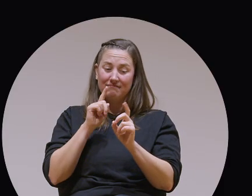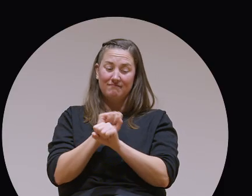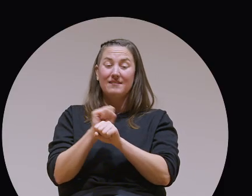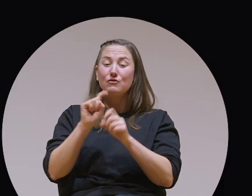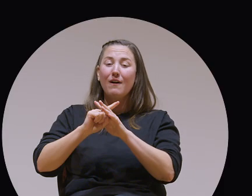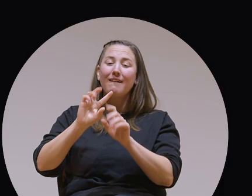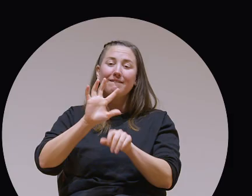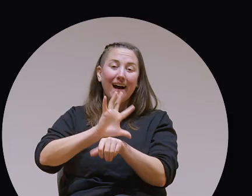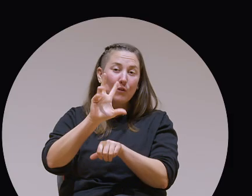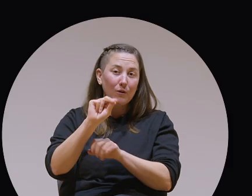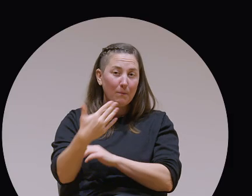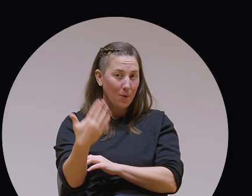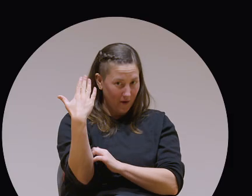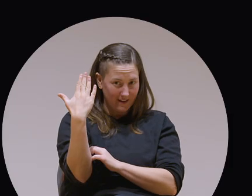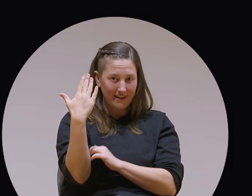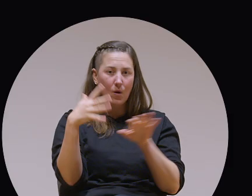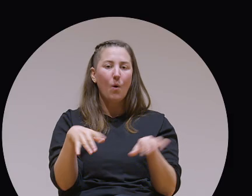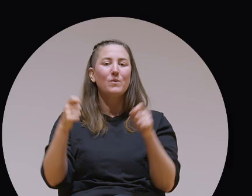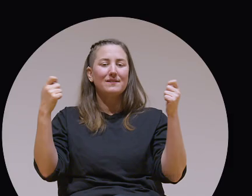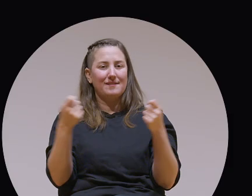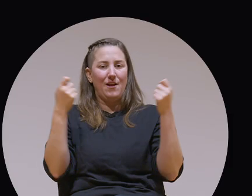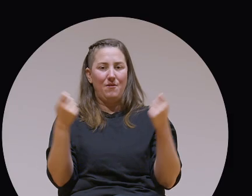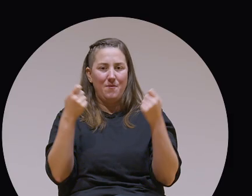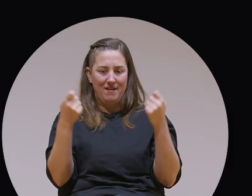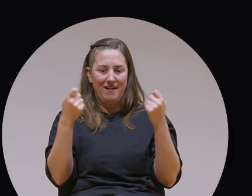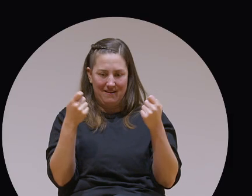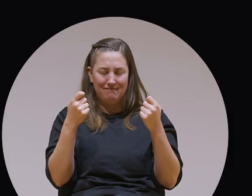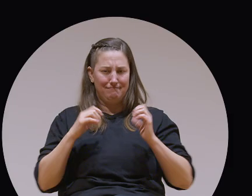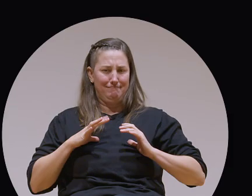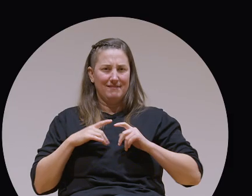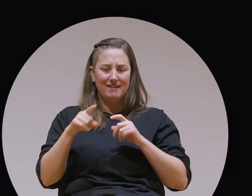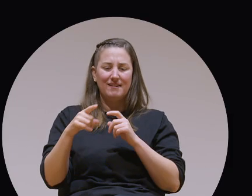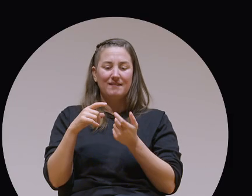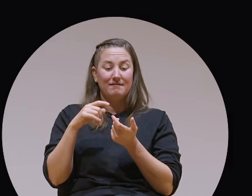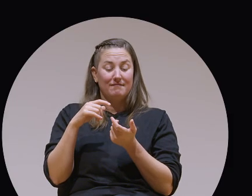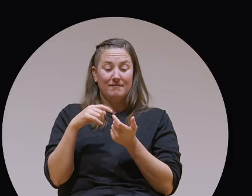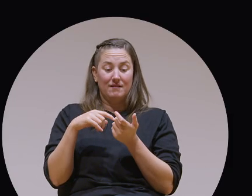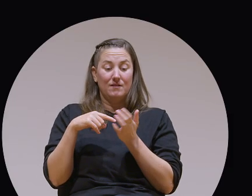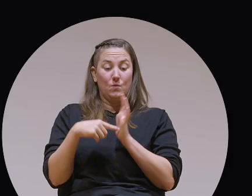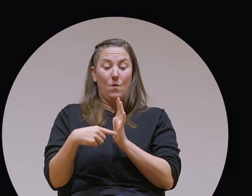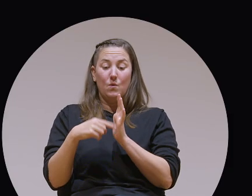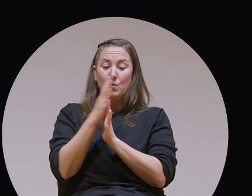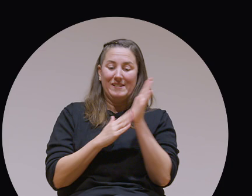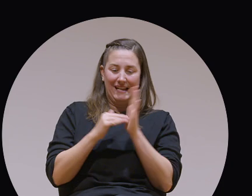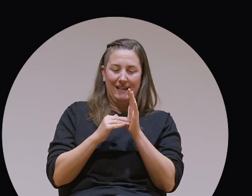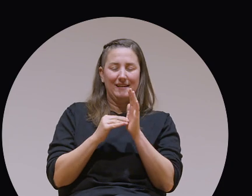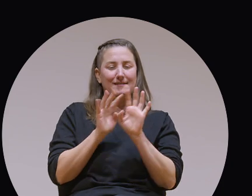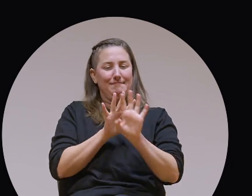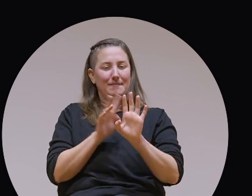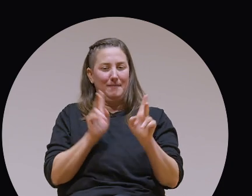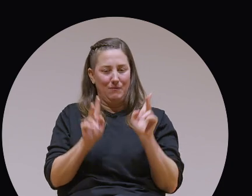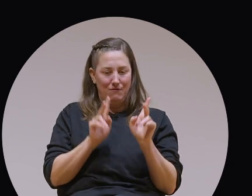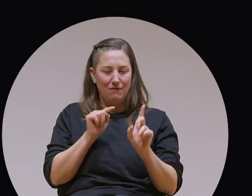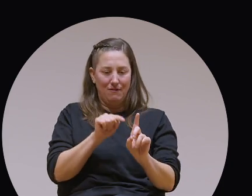5:30 a.m. And we had a ceremony in the galleries. And this is a shot showing, actually mostly New Zealanders in the front here,